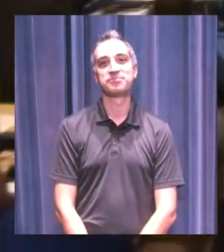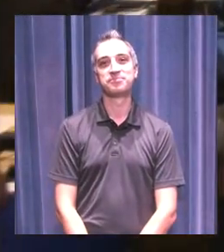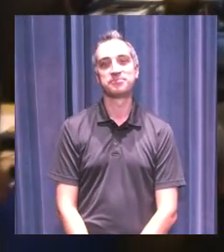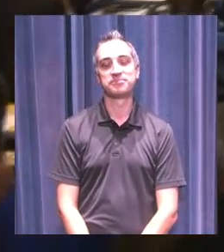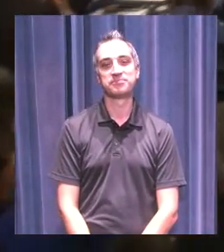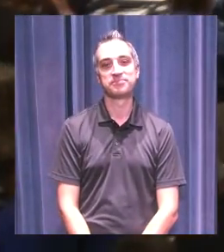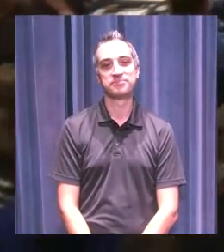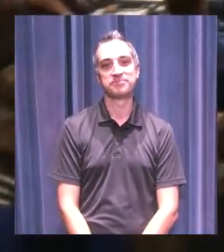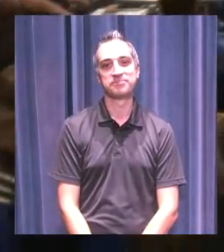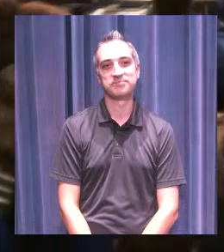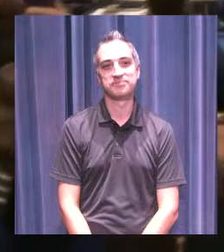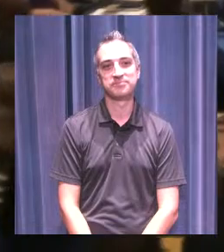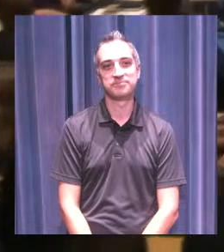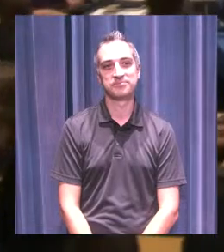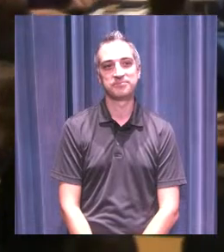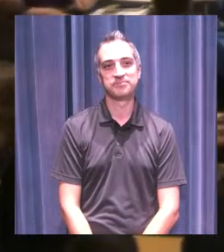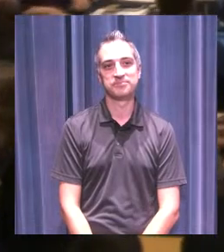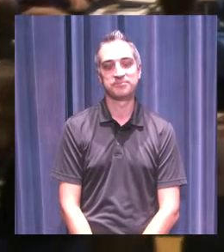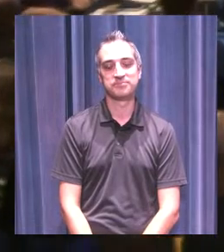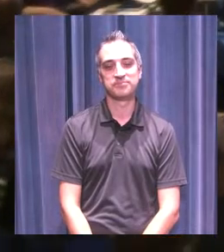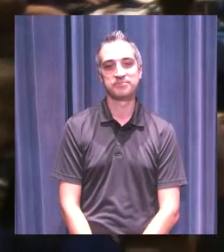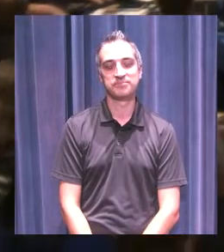Thank you.